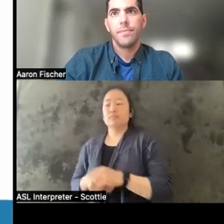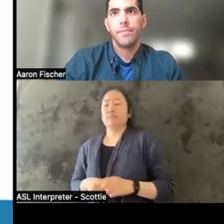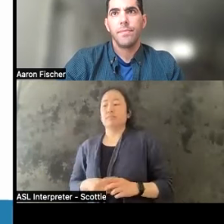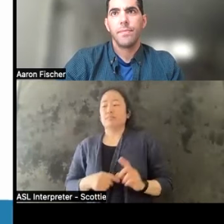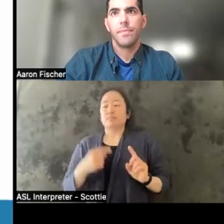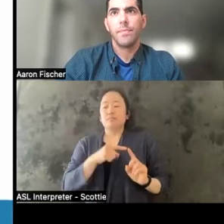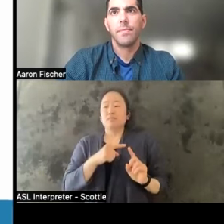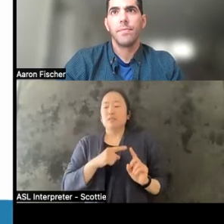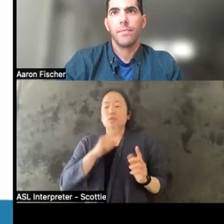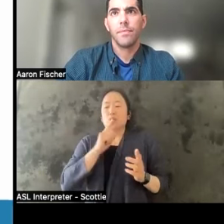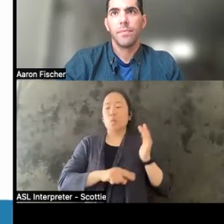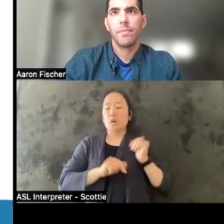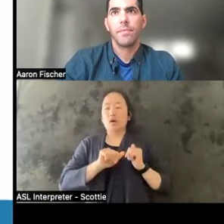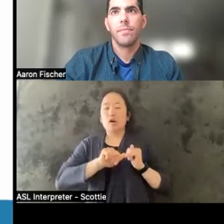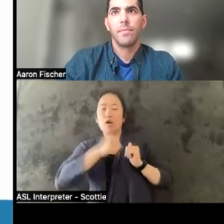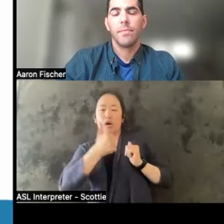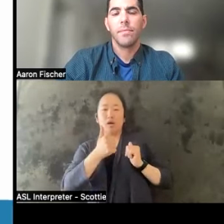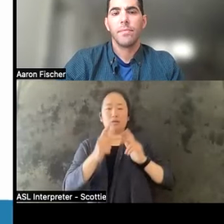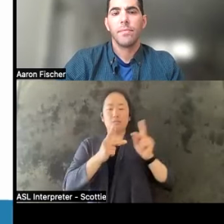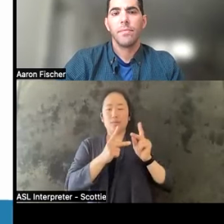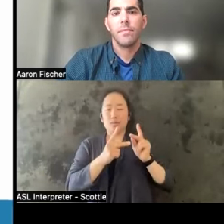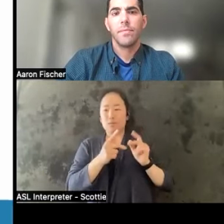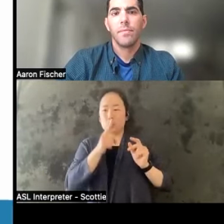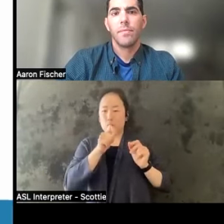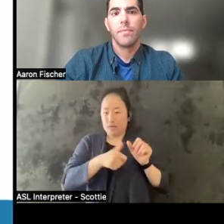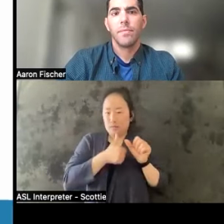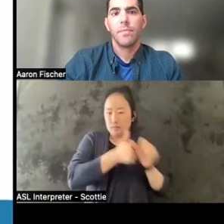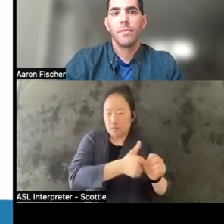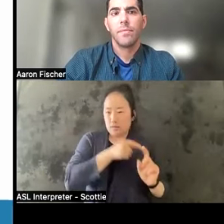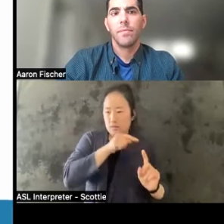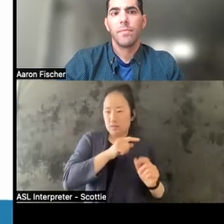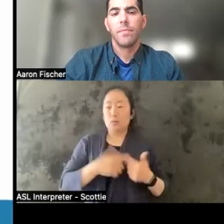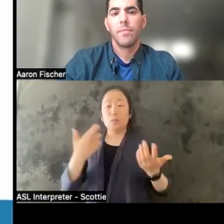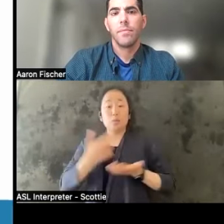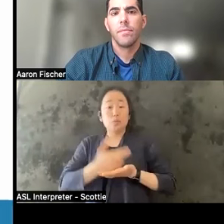covered. So the Rehab Act basically covers